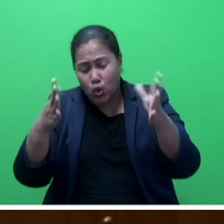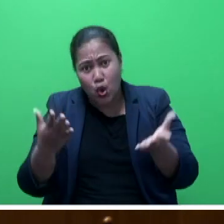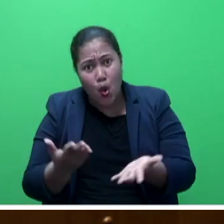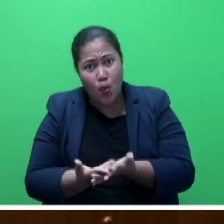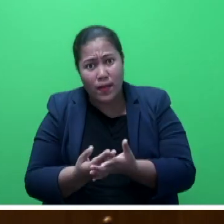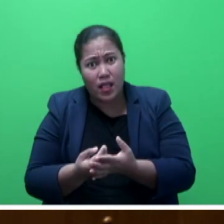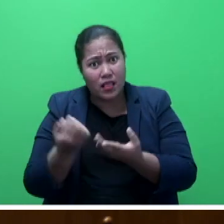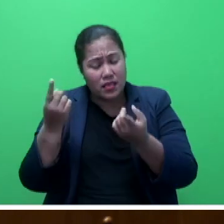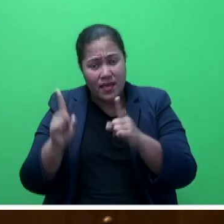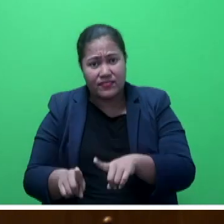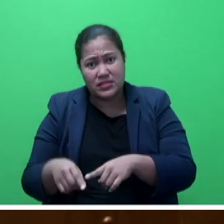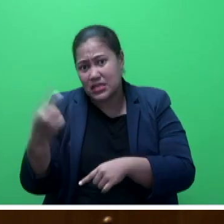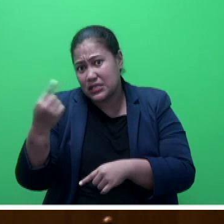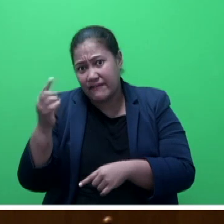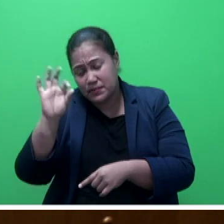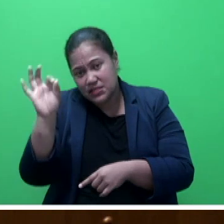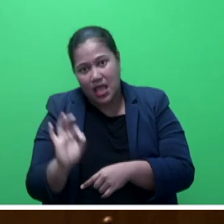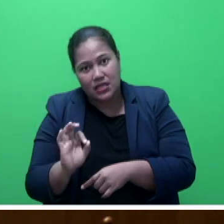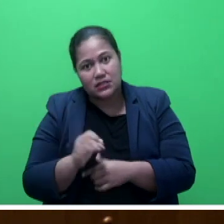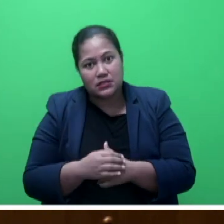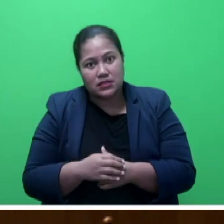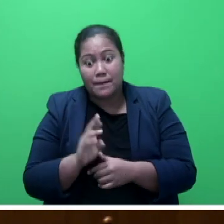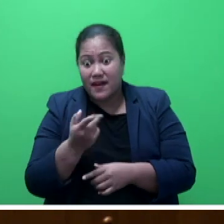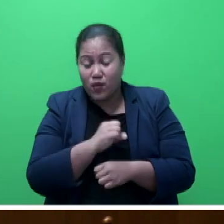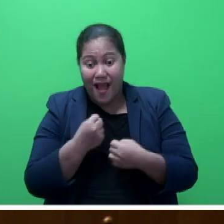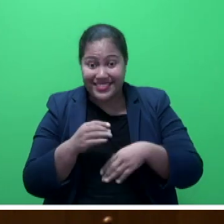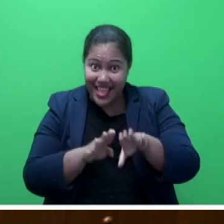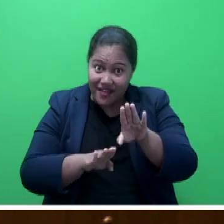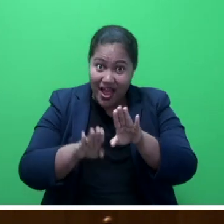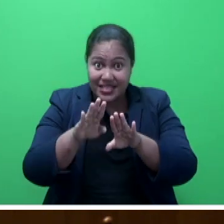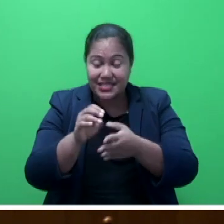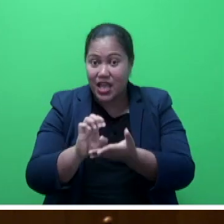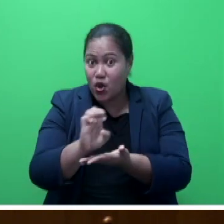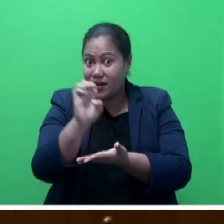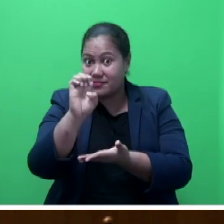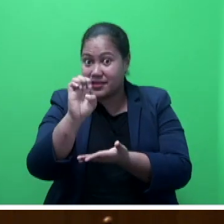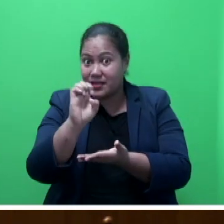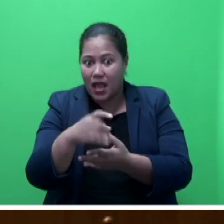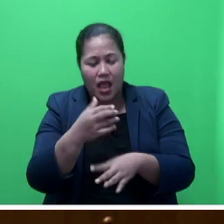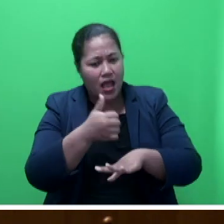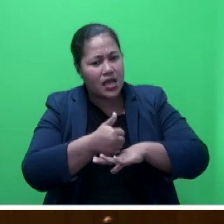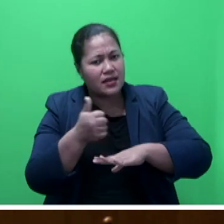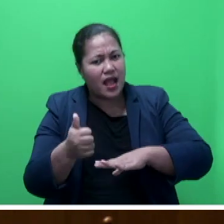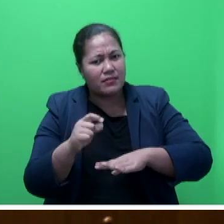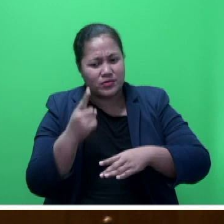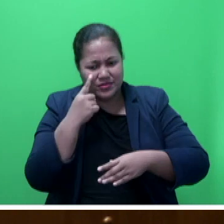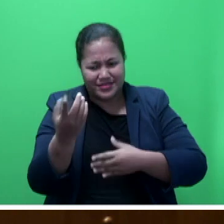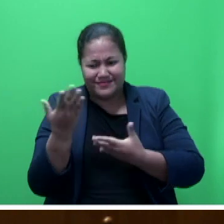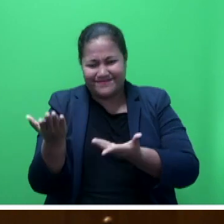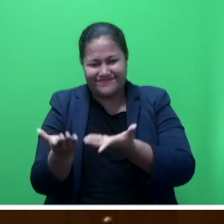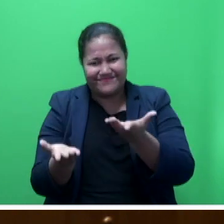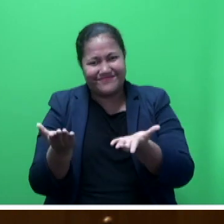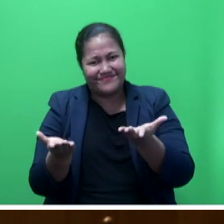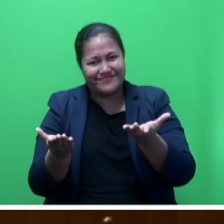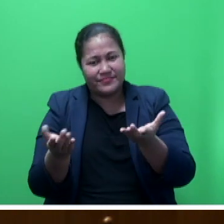11%. In advanced economies, governments are maxing out the fiscal tools at their disposal.